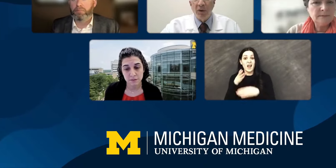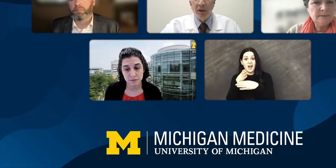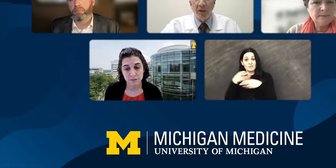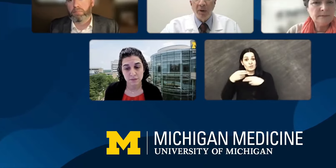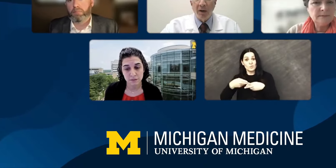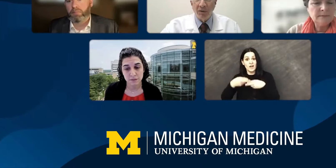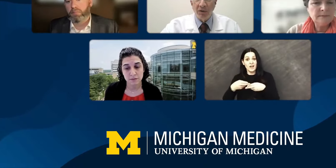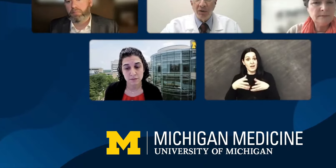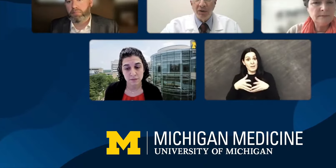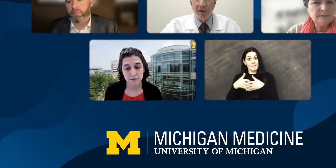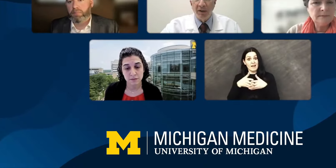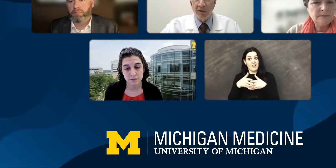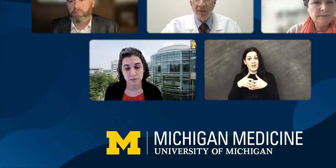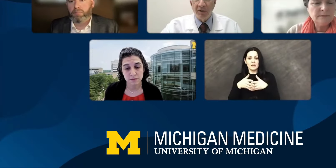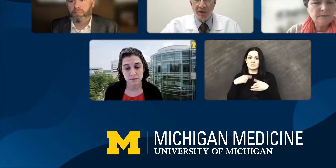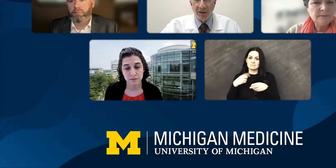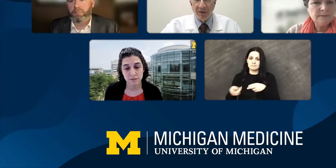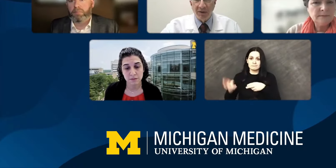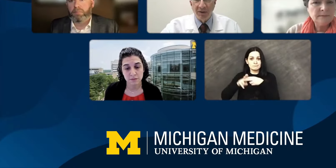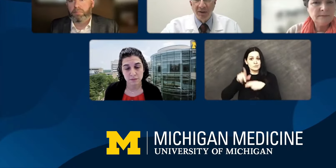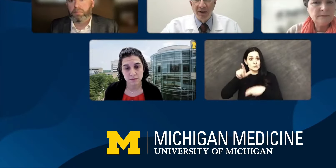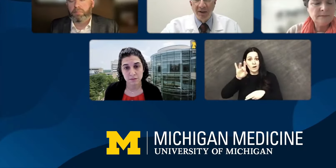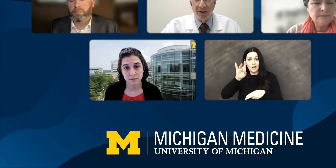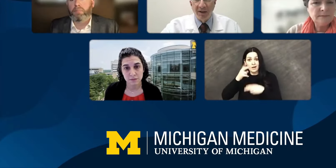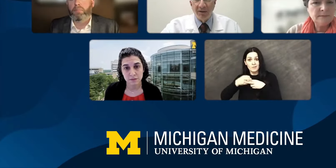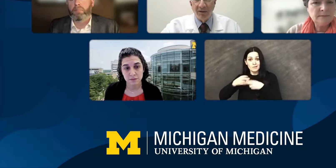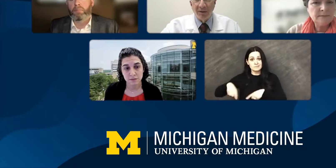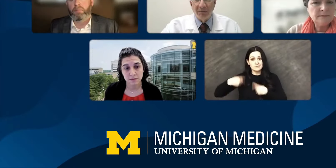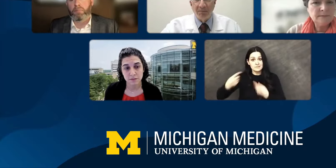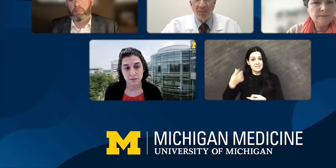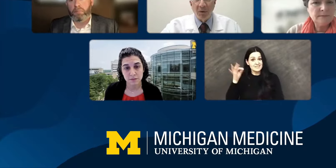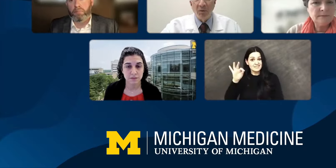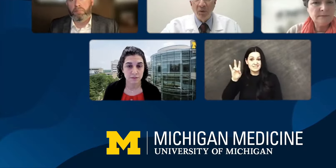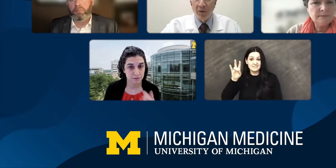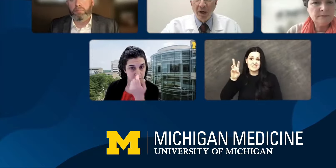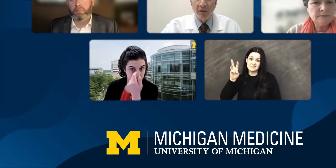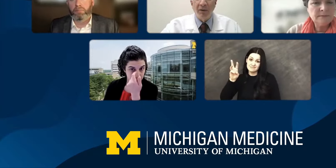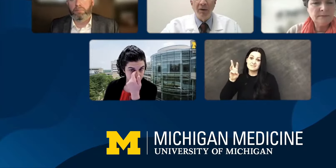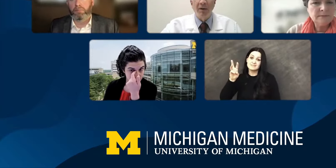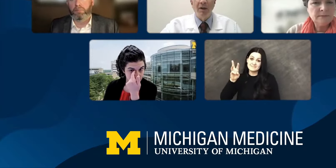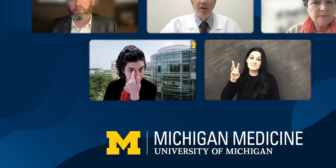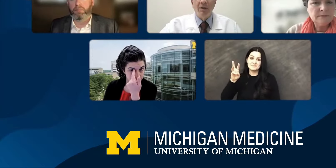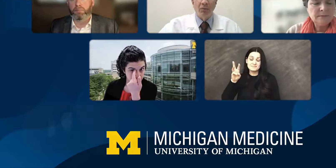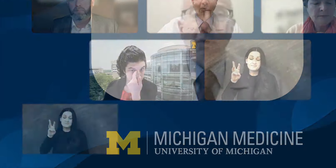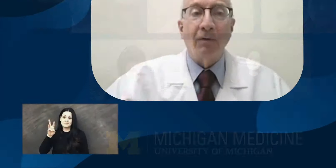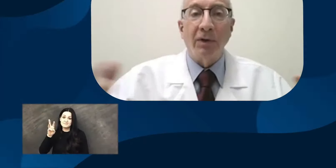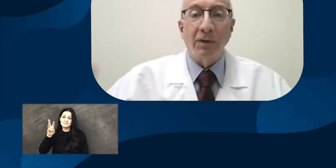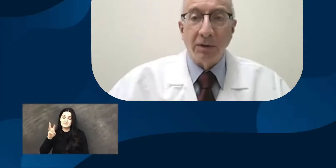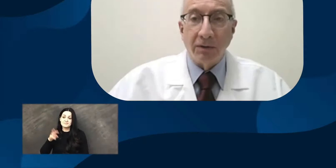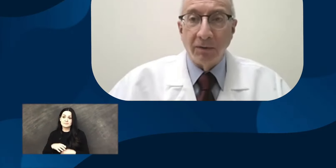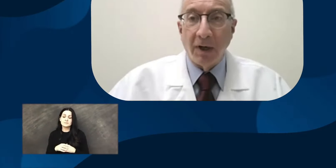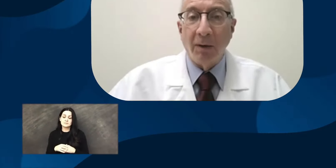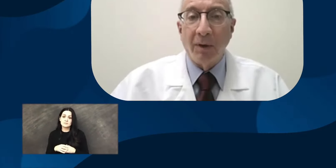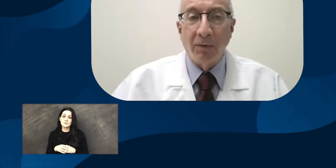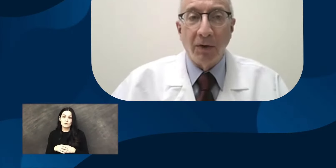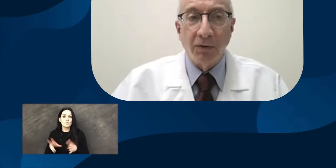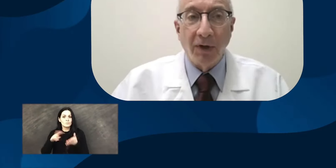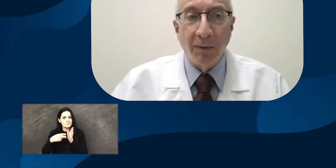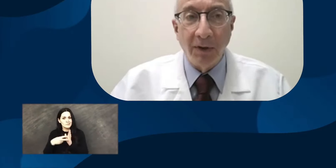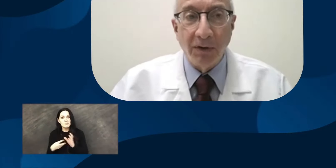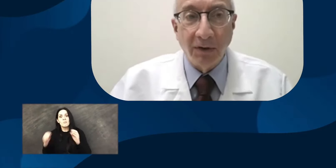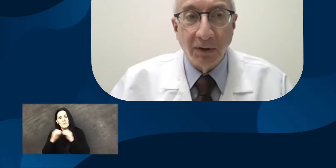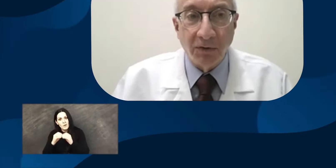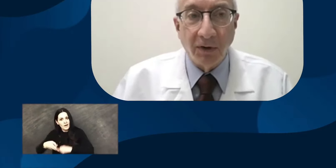about 28 pounds since 1976. And with that, the prevalence of high blood